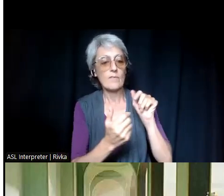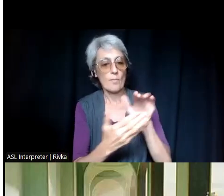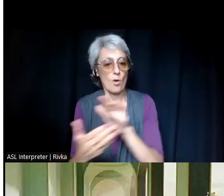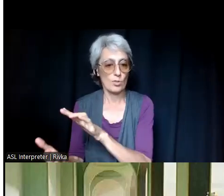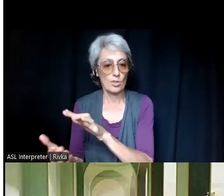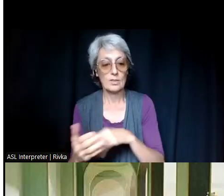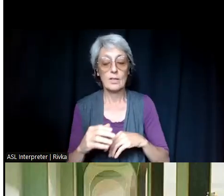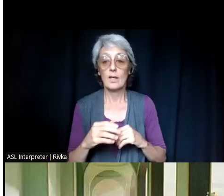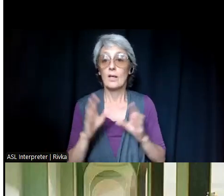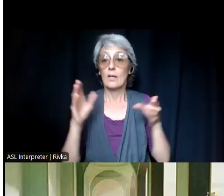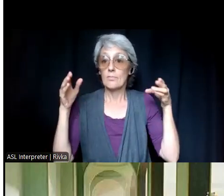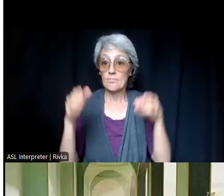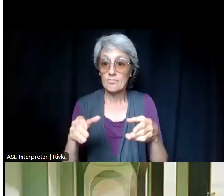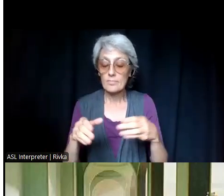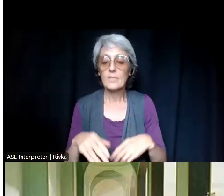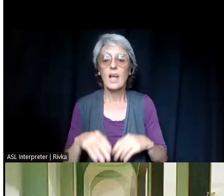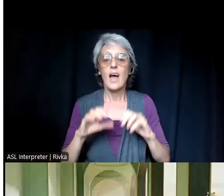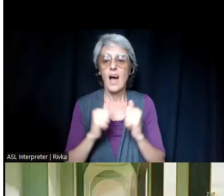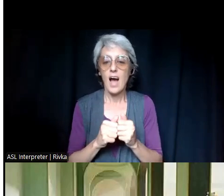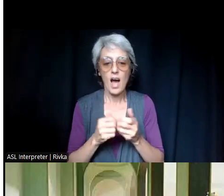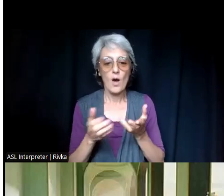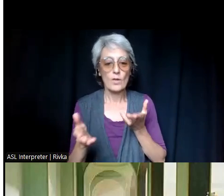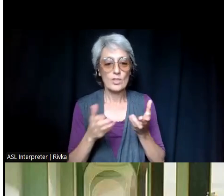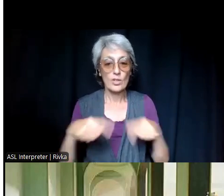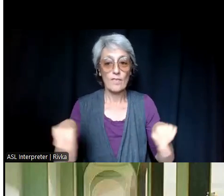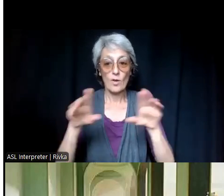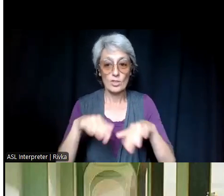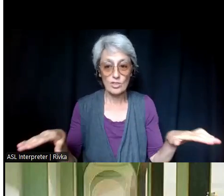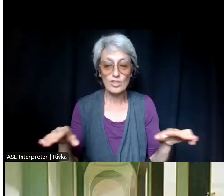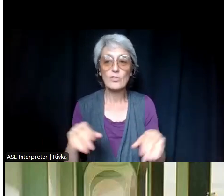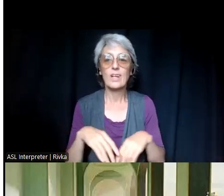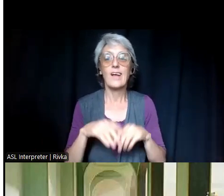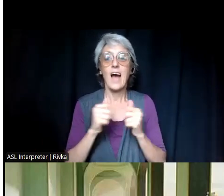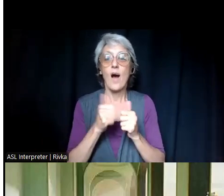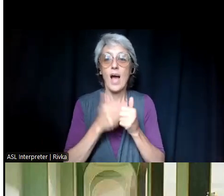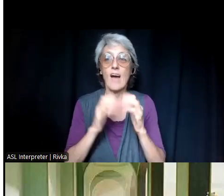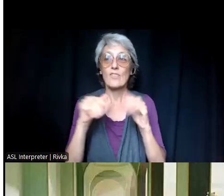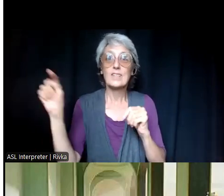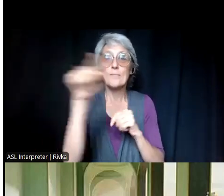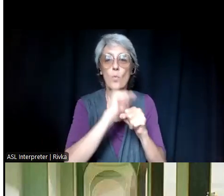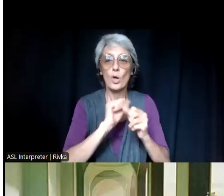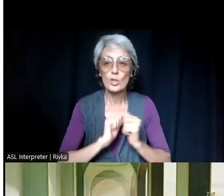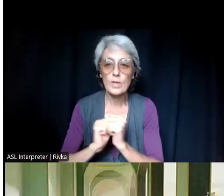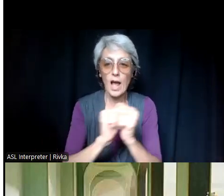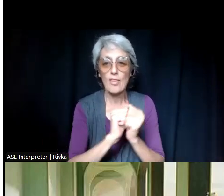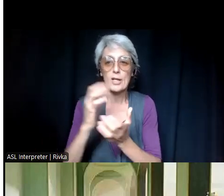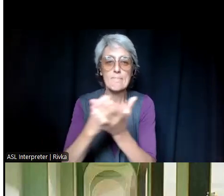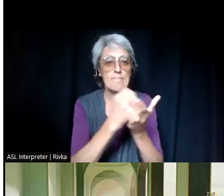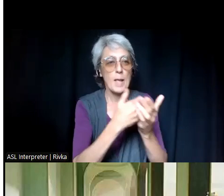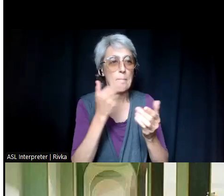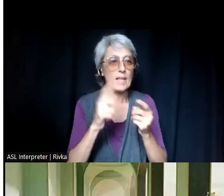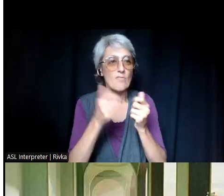intersection of those child-serving systems to best leverage and support what each system can do to support children